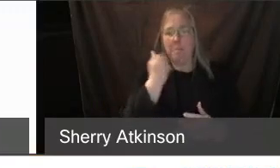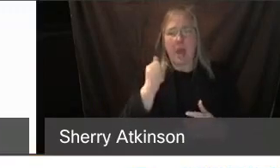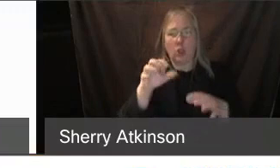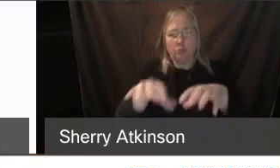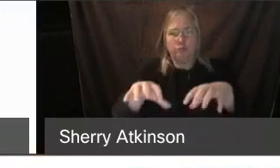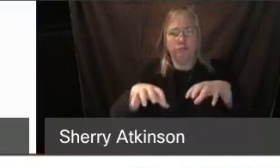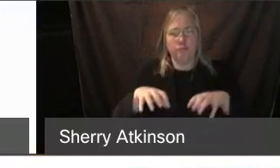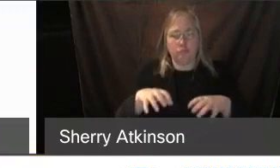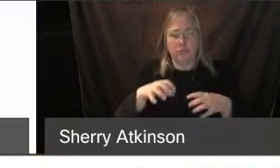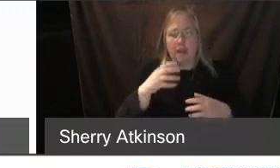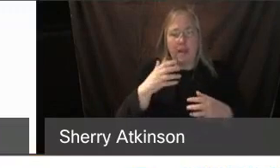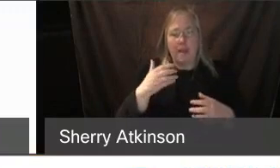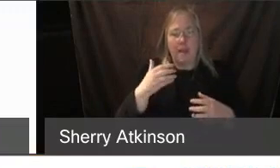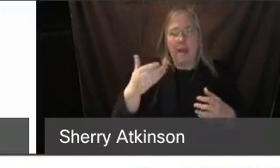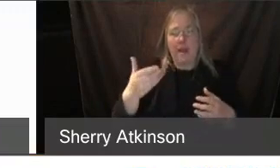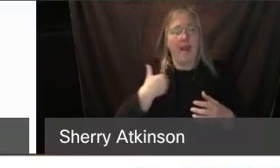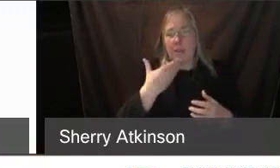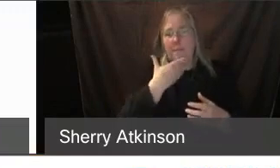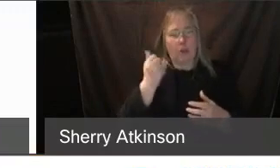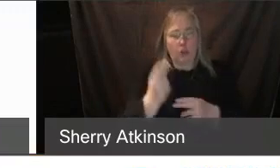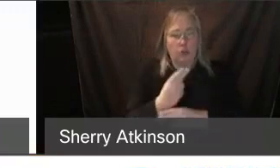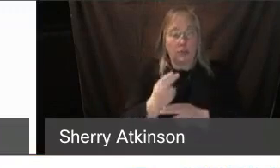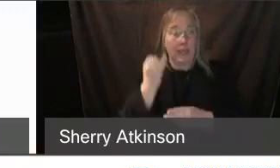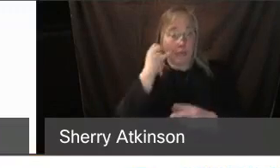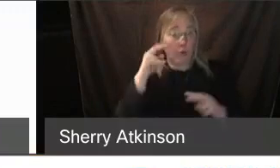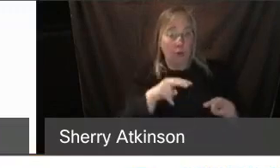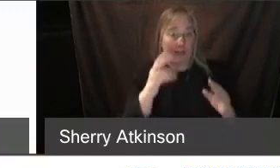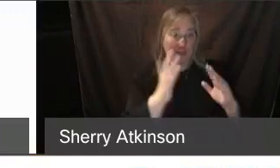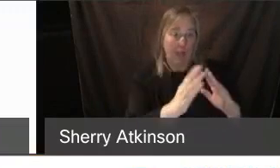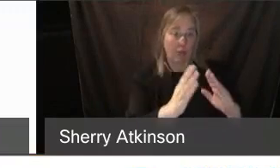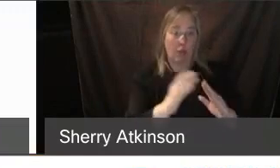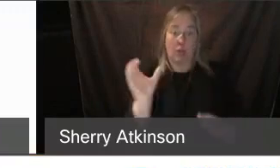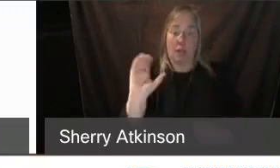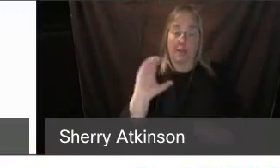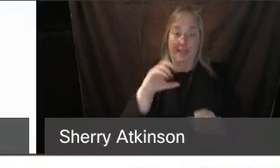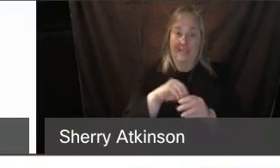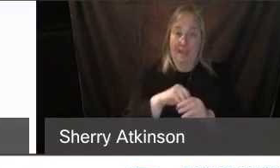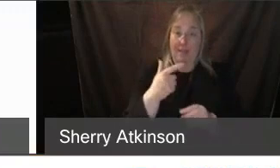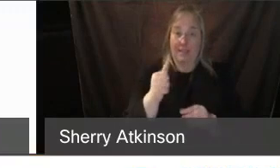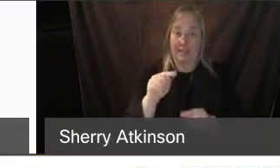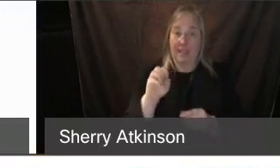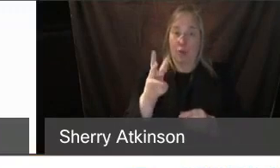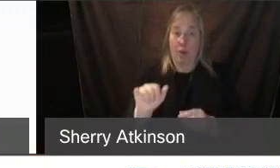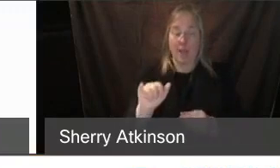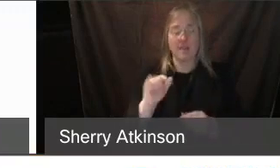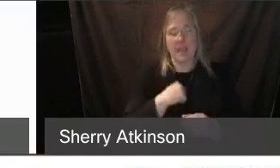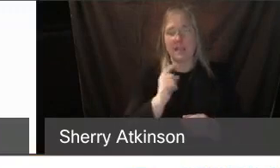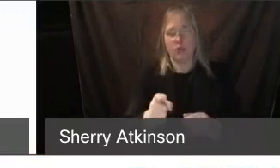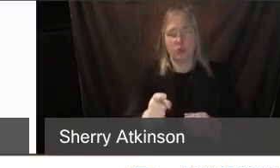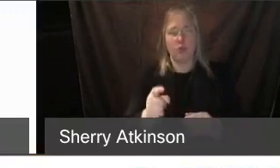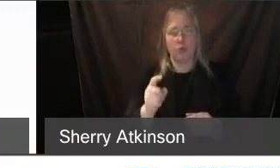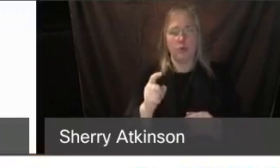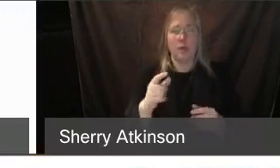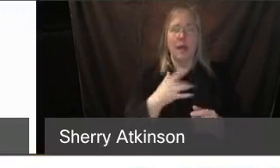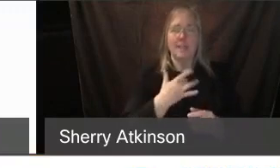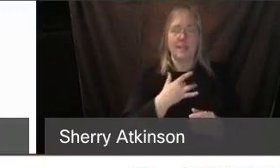higher and better uses. If you take a look at downtown Columbia, inside of Gateway, this is just to give you a sense of scale, how big